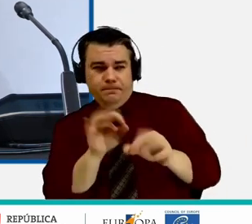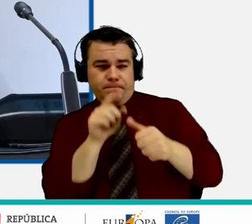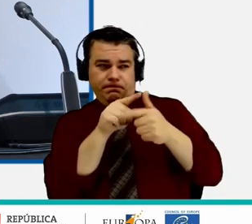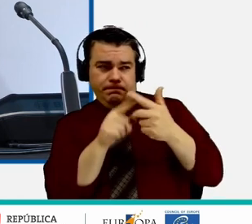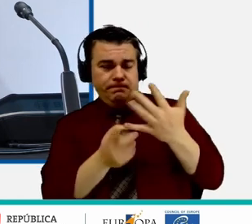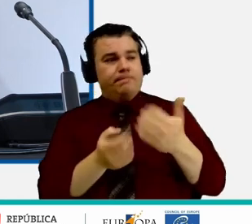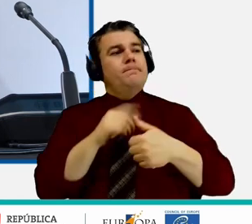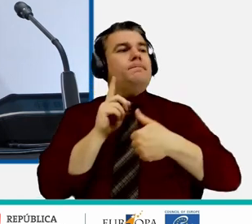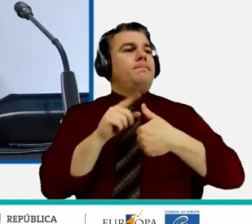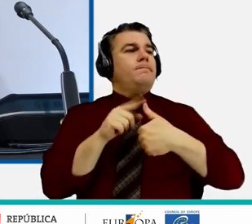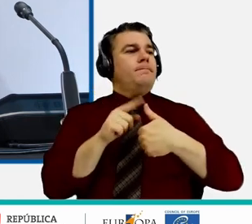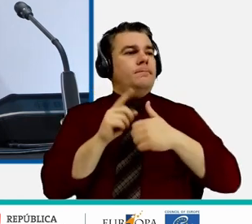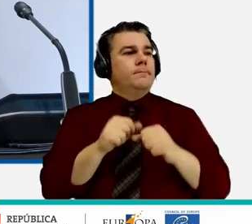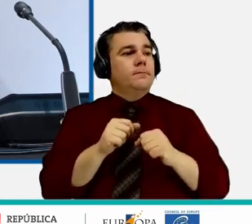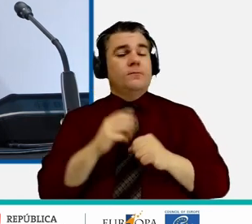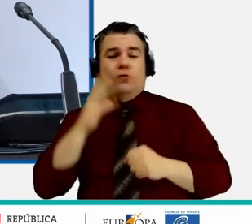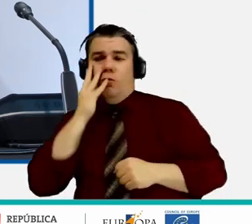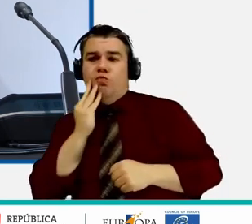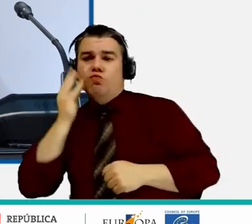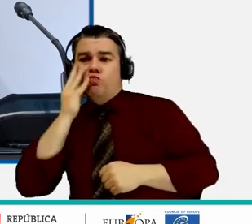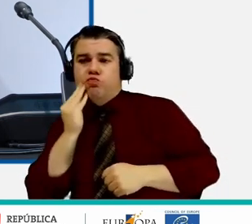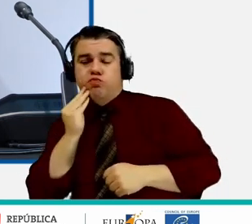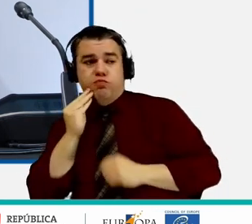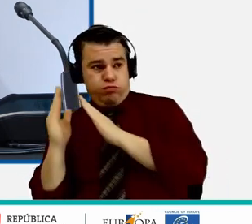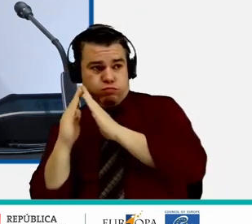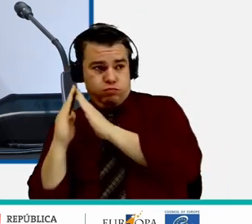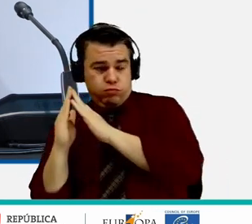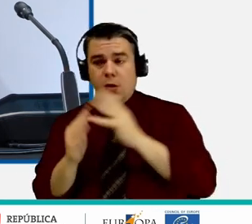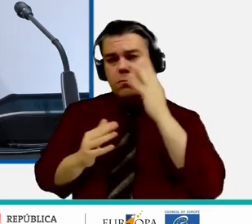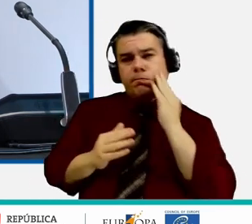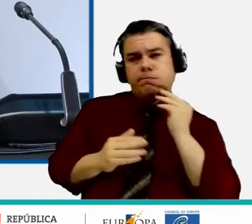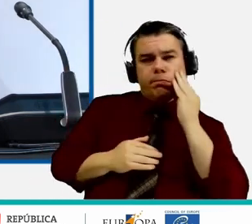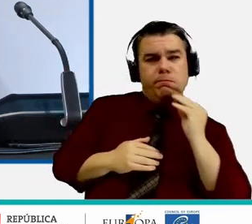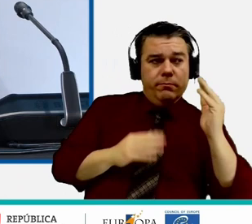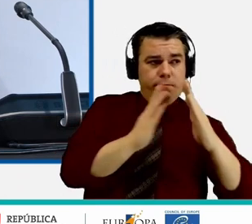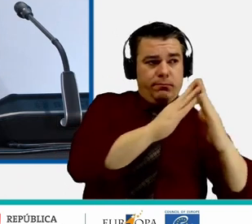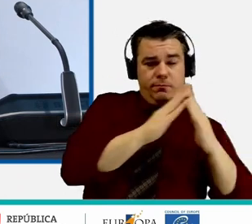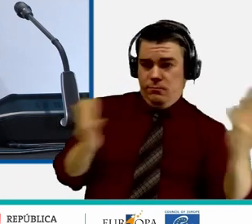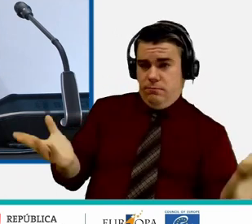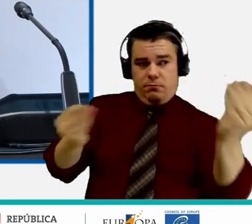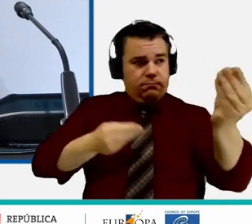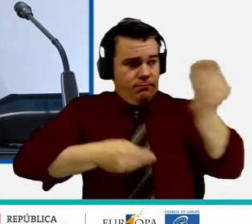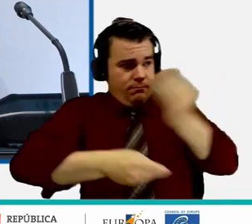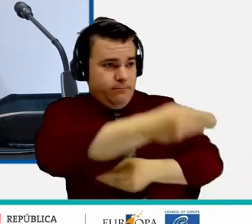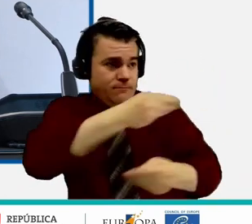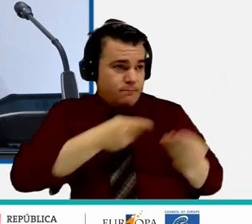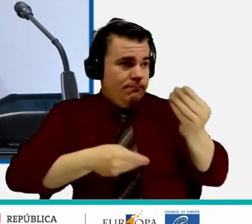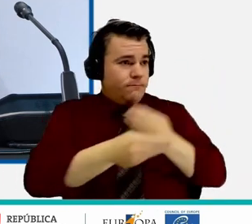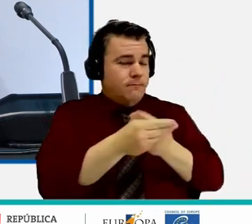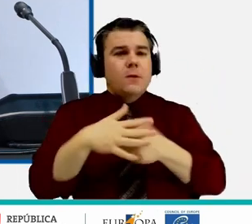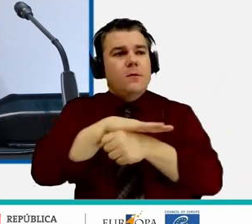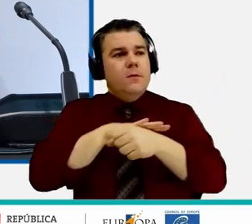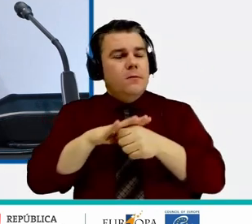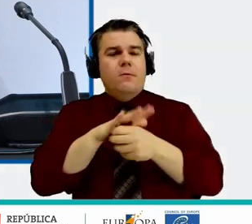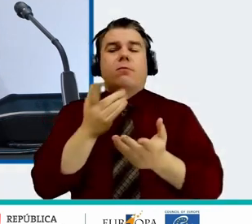the ability to share experience between the cities, the training of local resources, dissemination of good practice, and